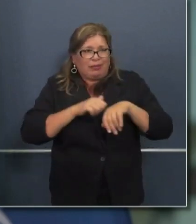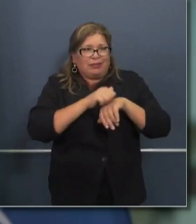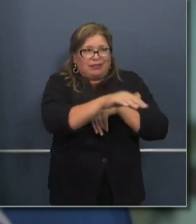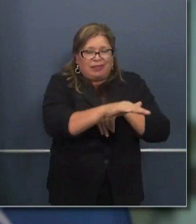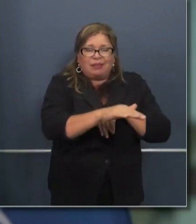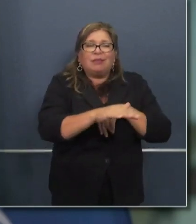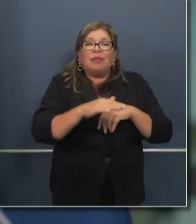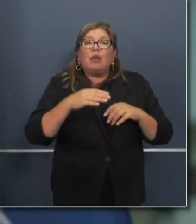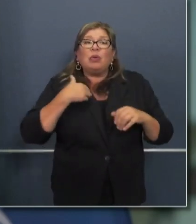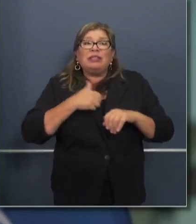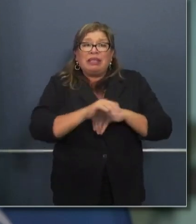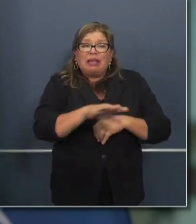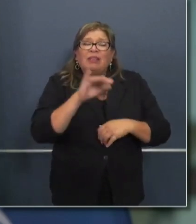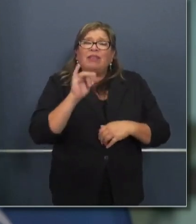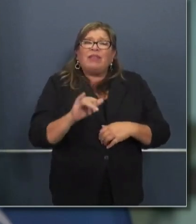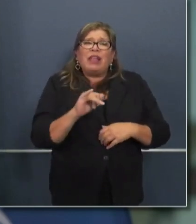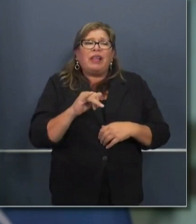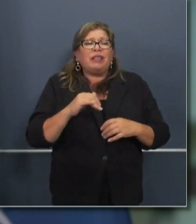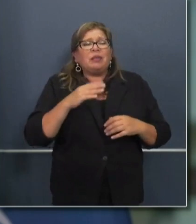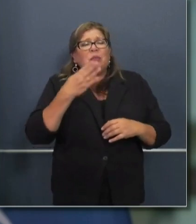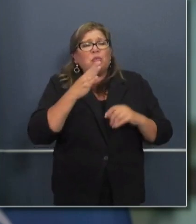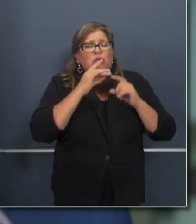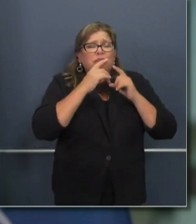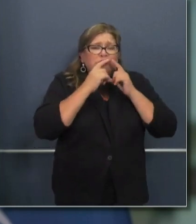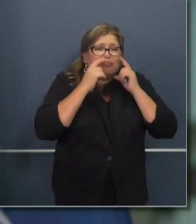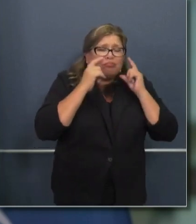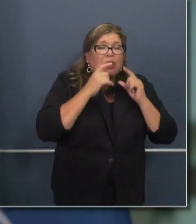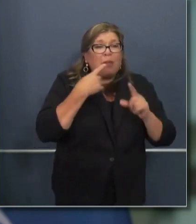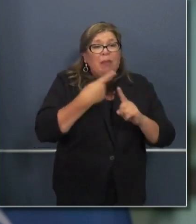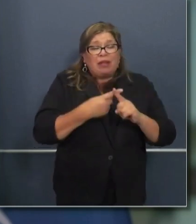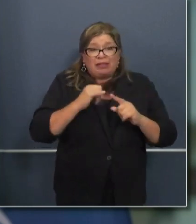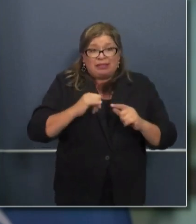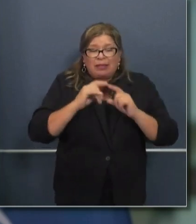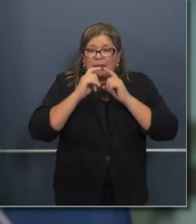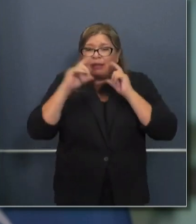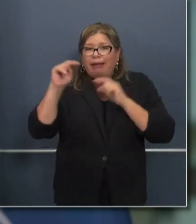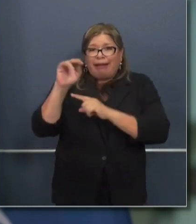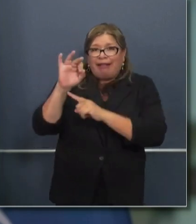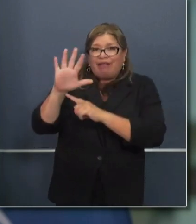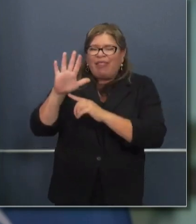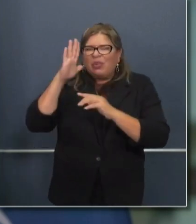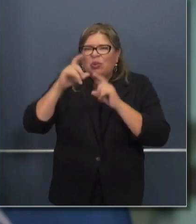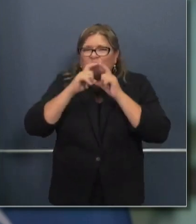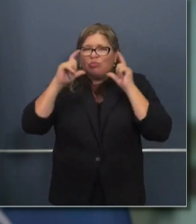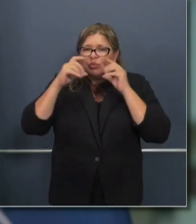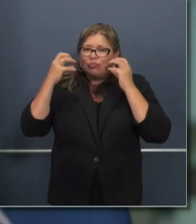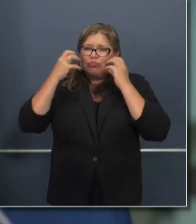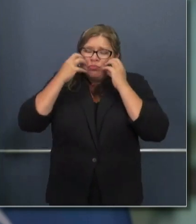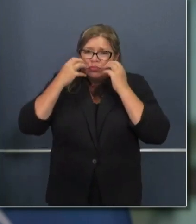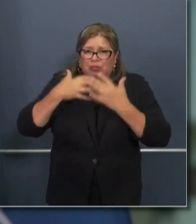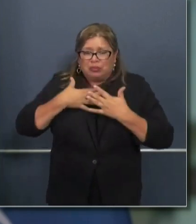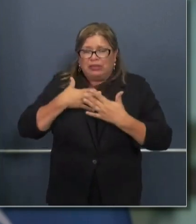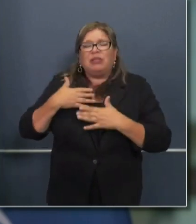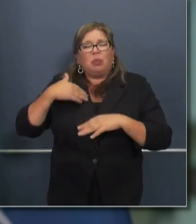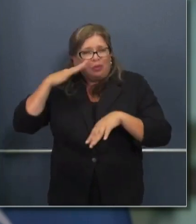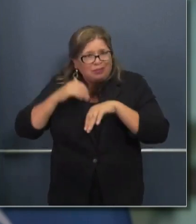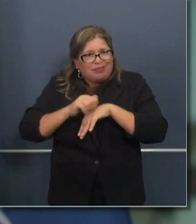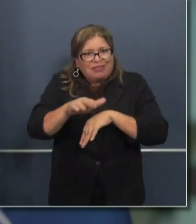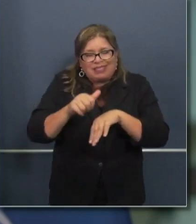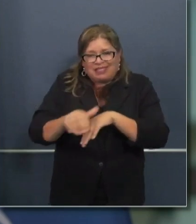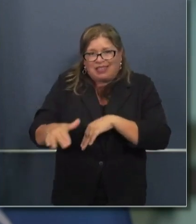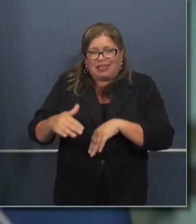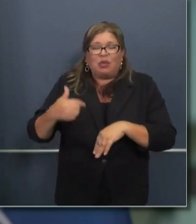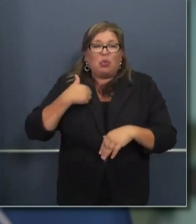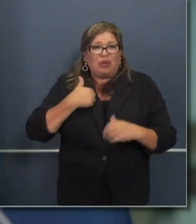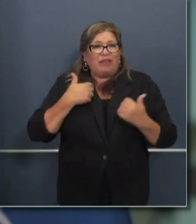11 million of the N95 masks. Tens of millions more will come in over the course of the next few days and over the course of